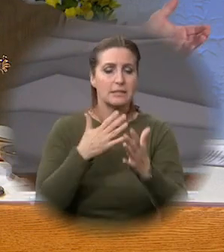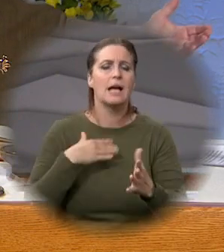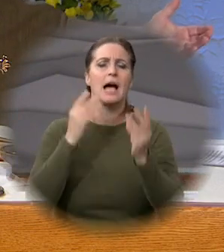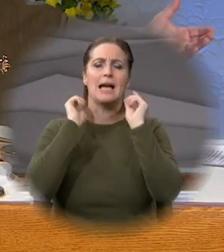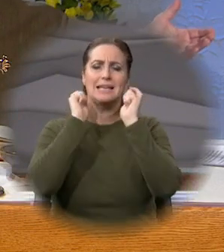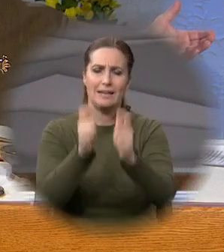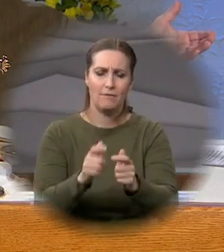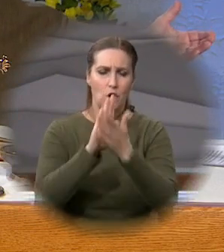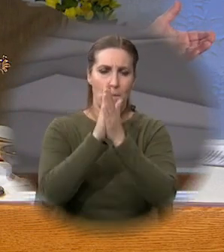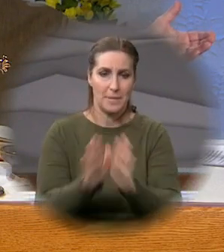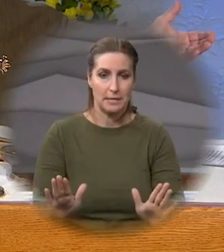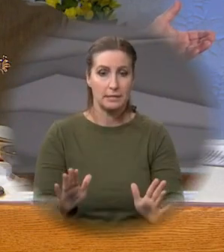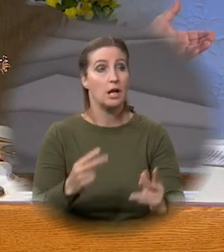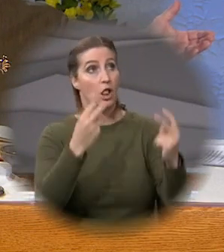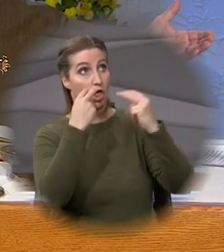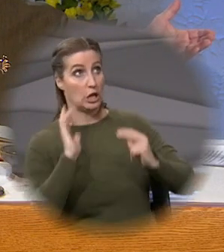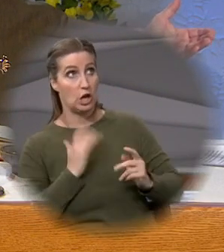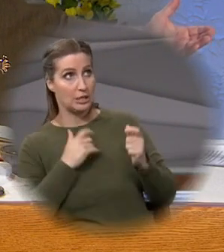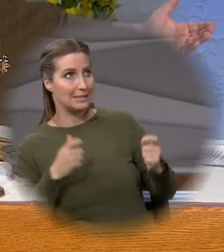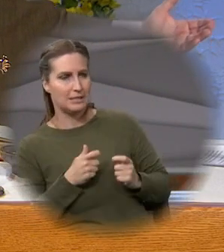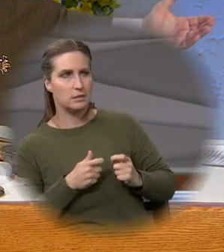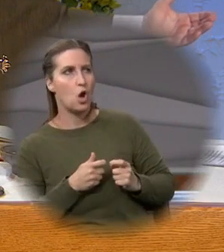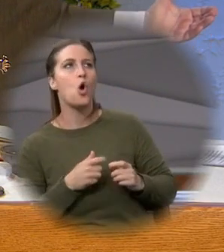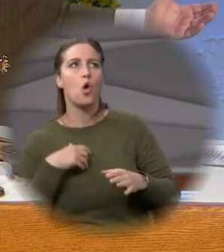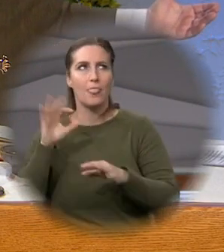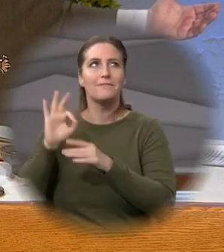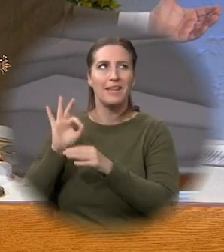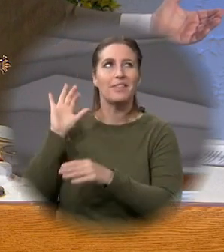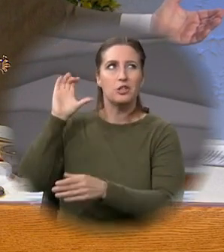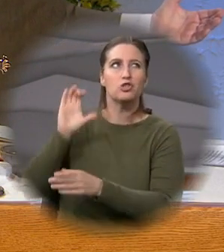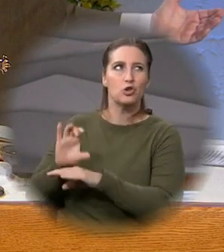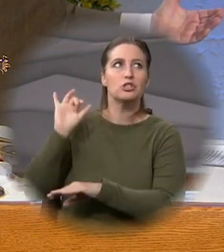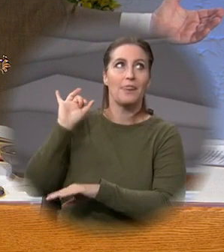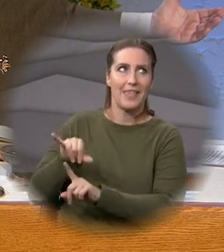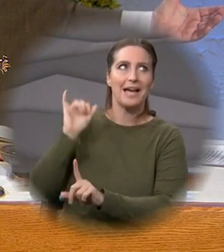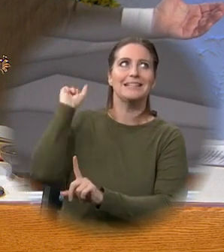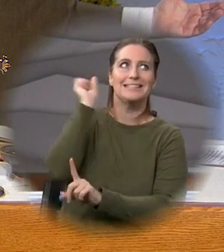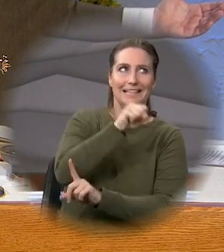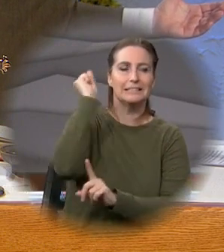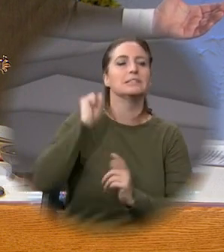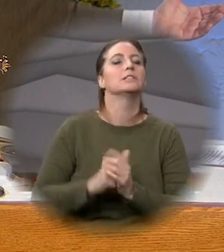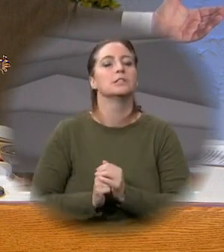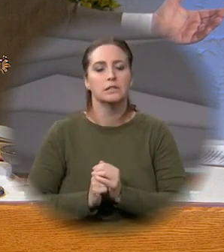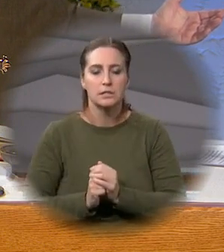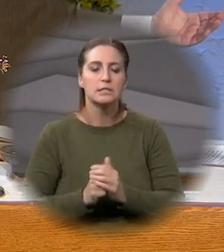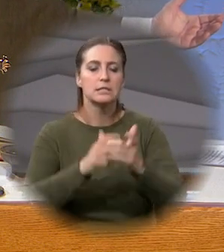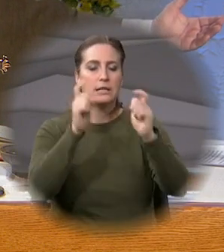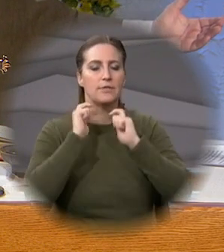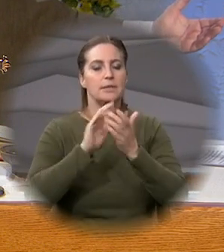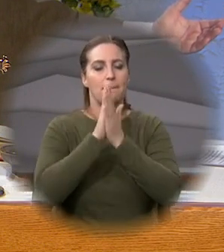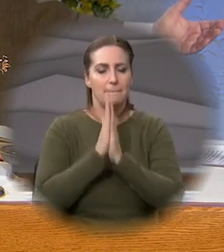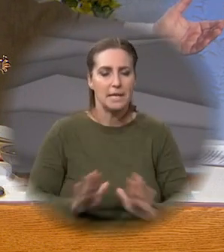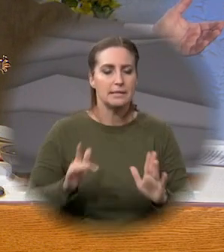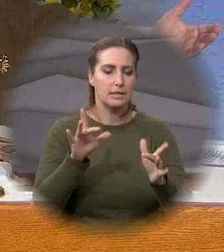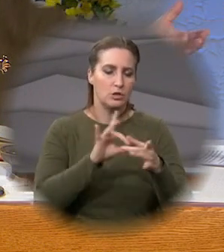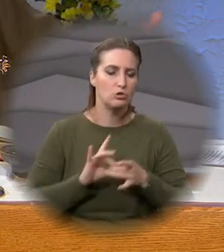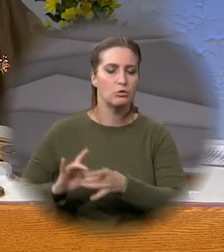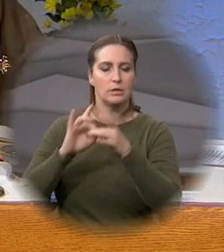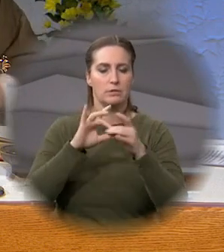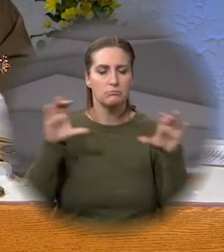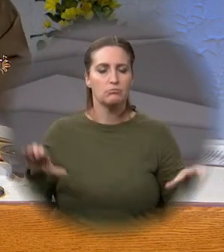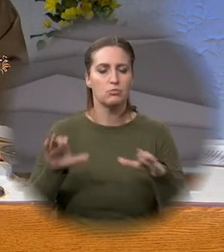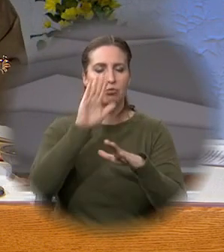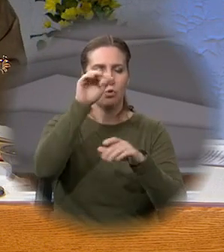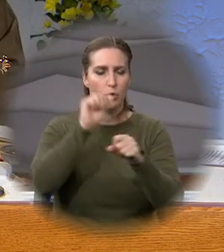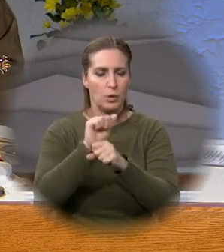you, my peace I give you. Look not on our sins, but on the faith of your church. Graciously grant her peace and unity in accordance with